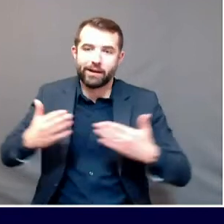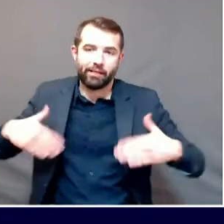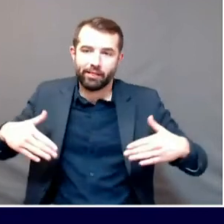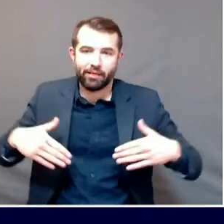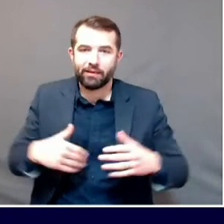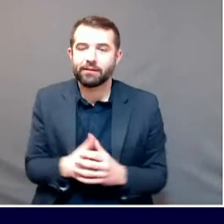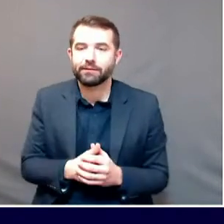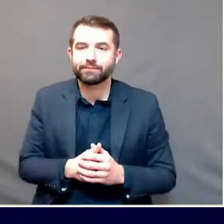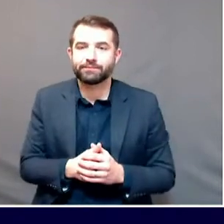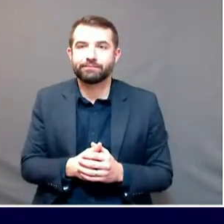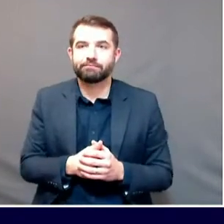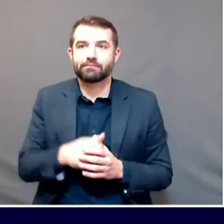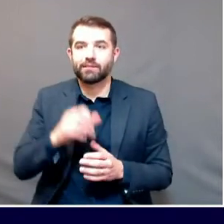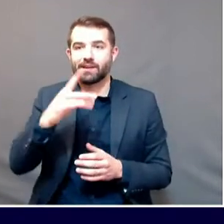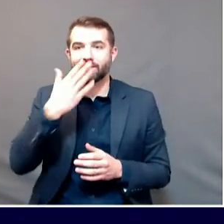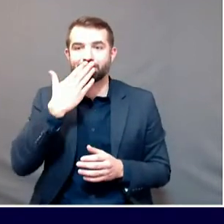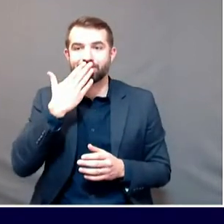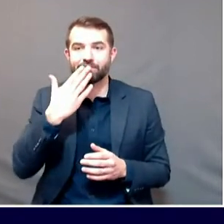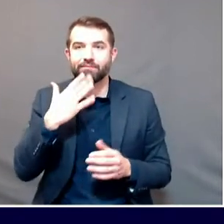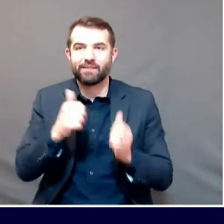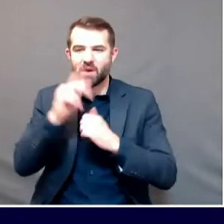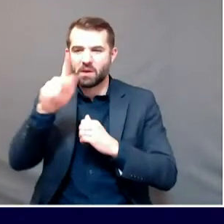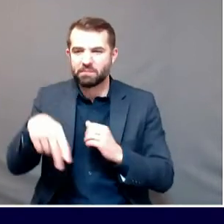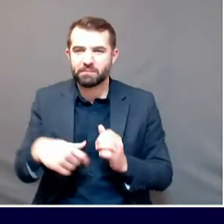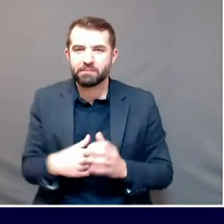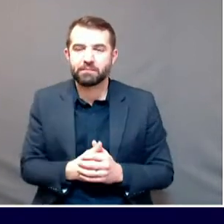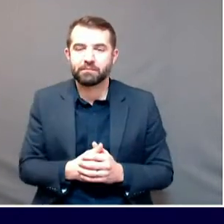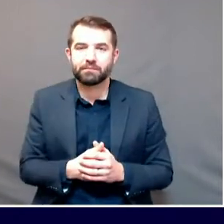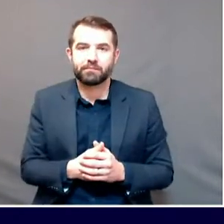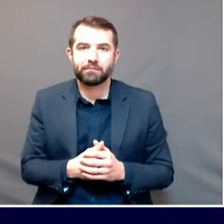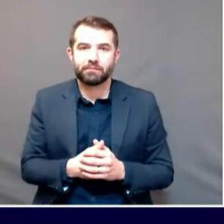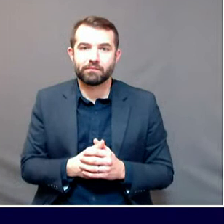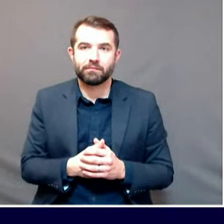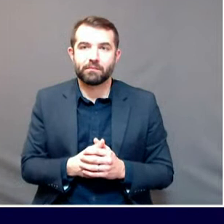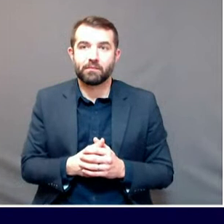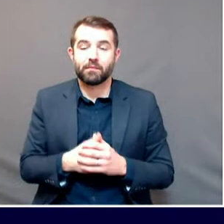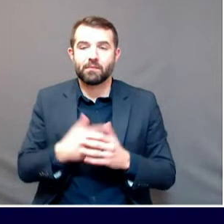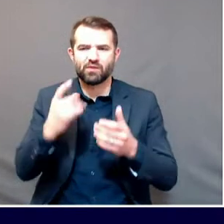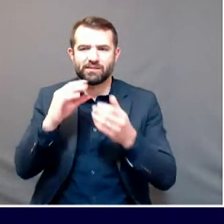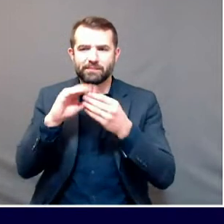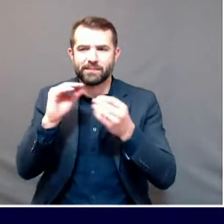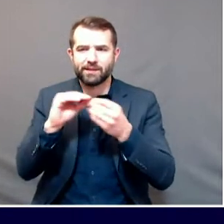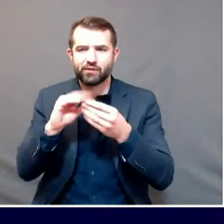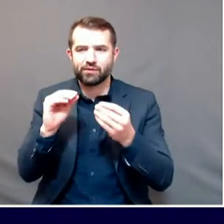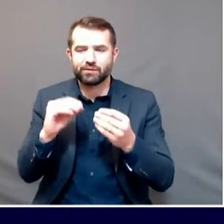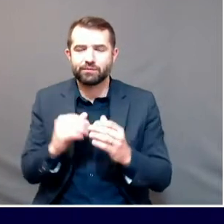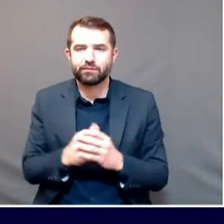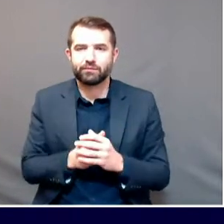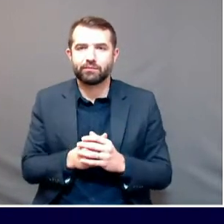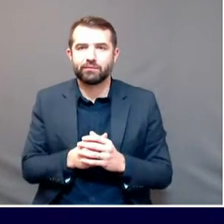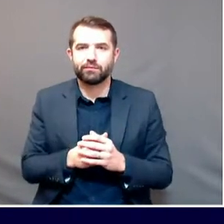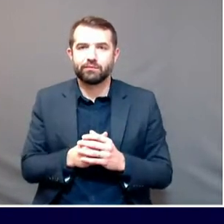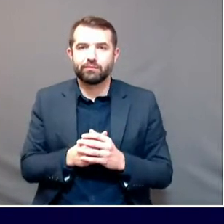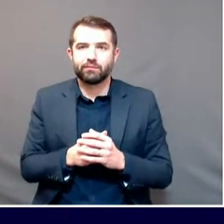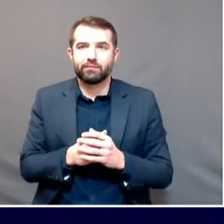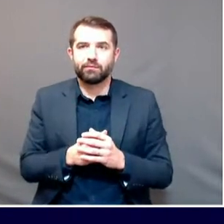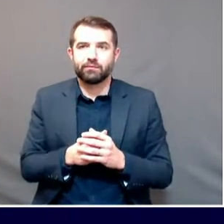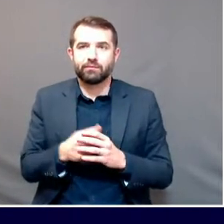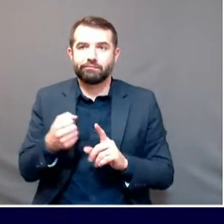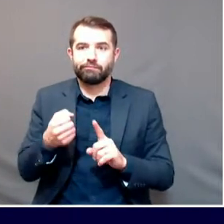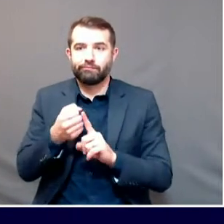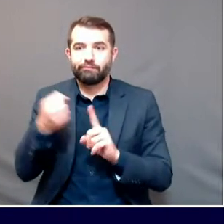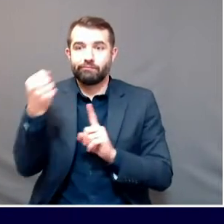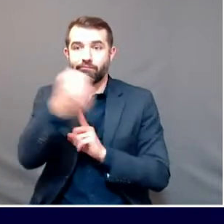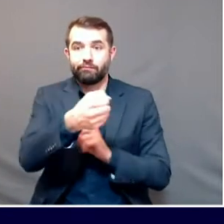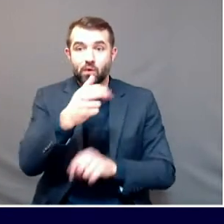then just to follow up, I noticed you mentioned briefly about the hospitalization rate kind of leveling off over